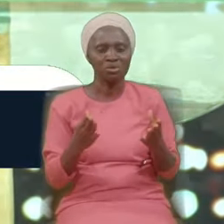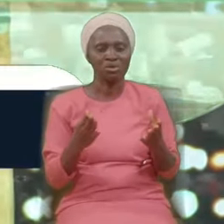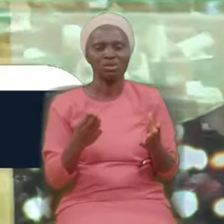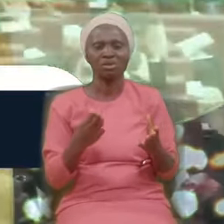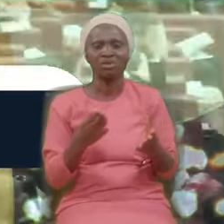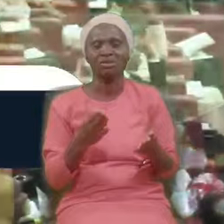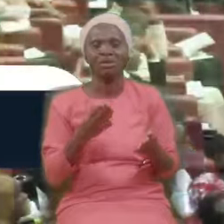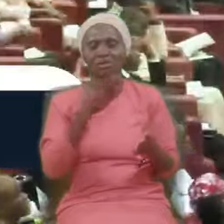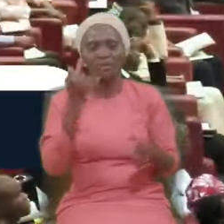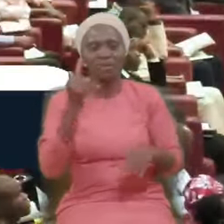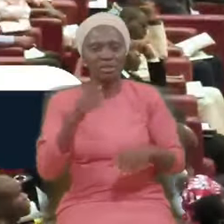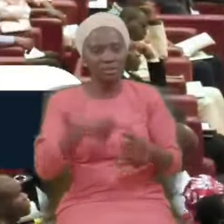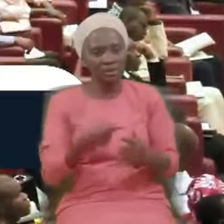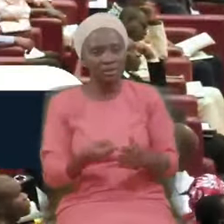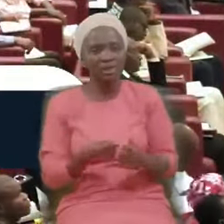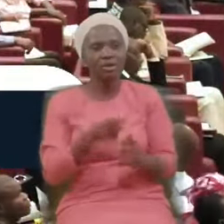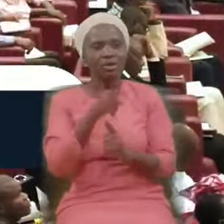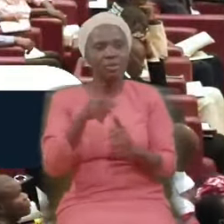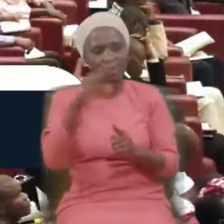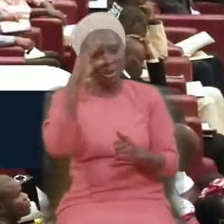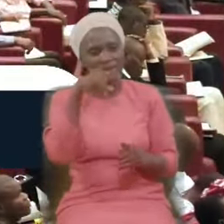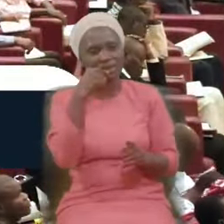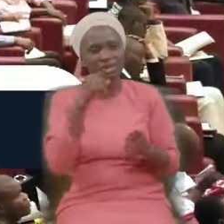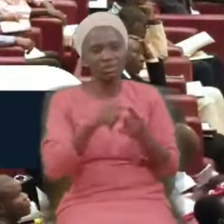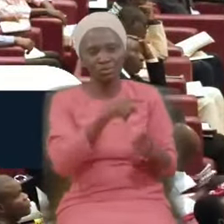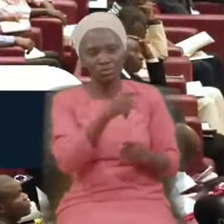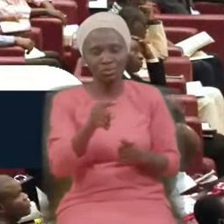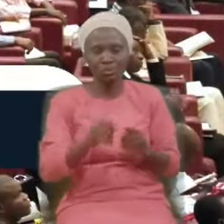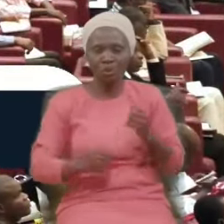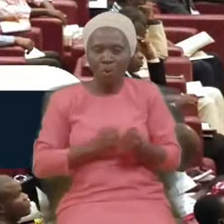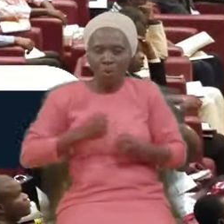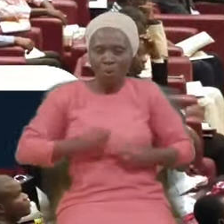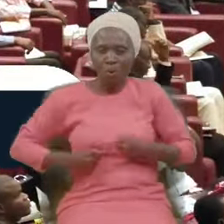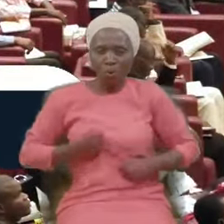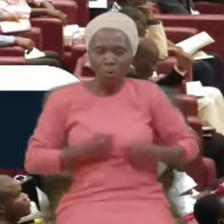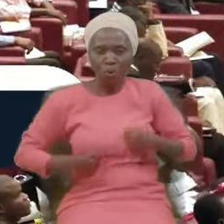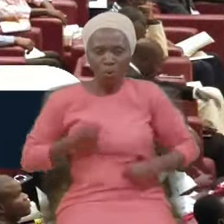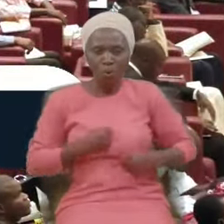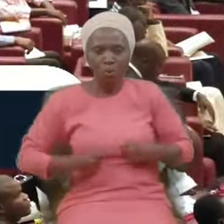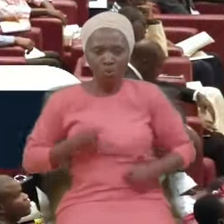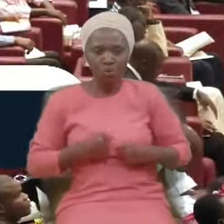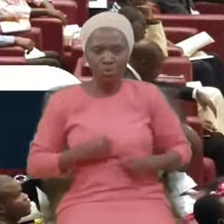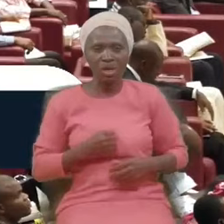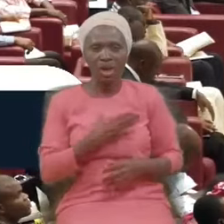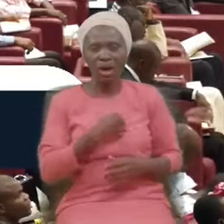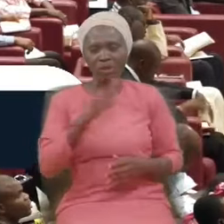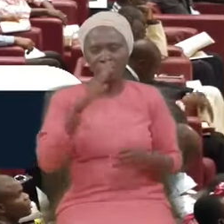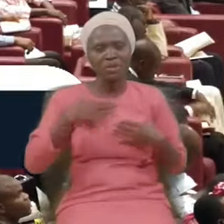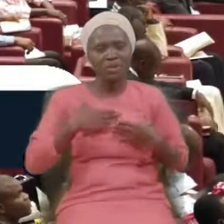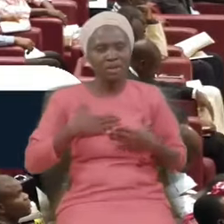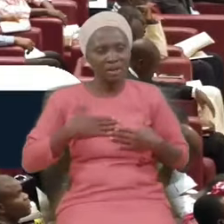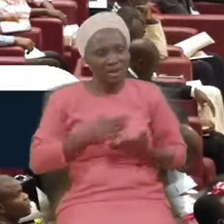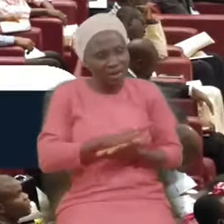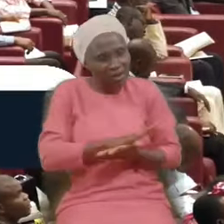happen in your life. Then went he down and did himself, tell me,